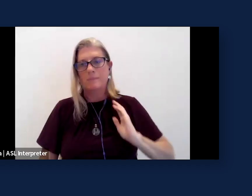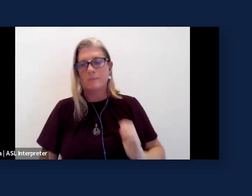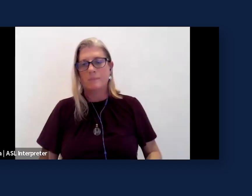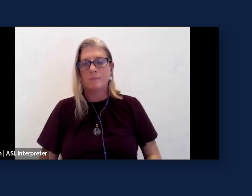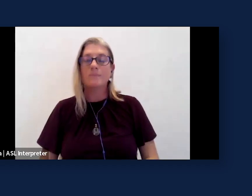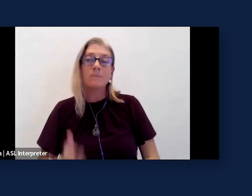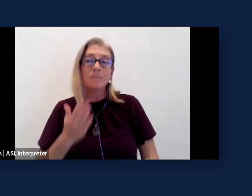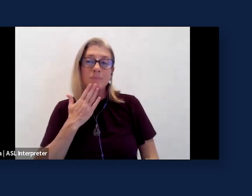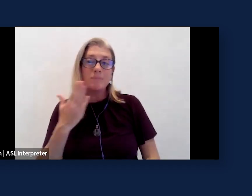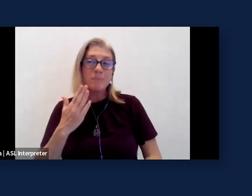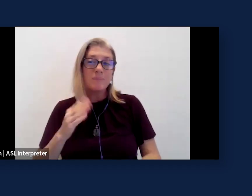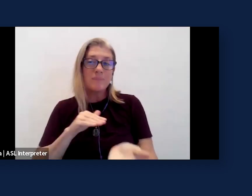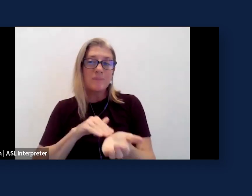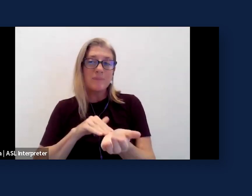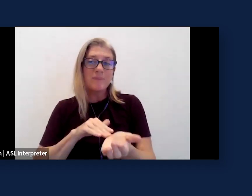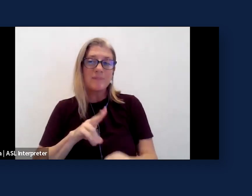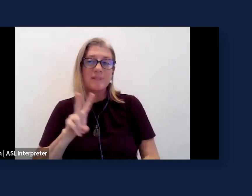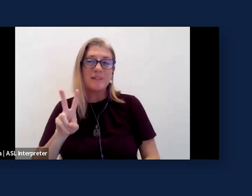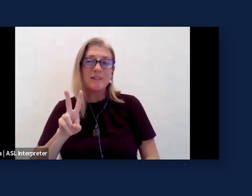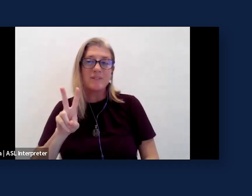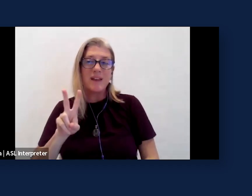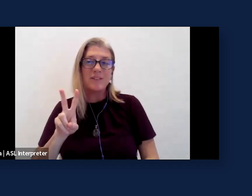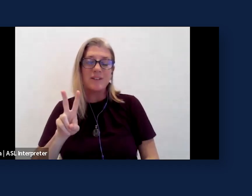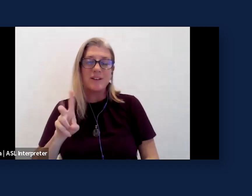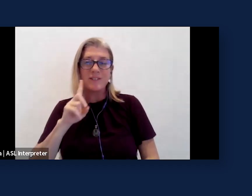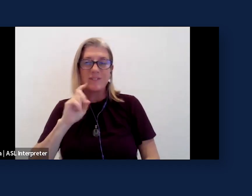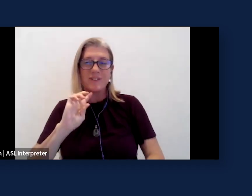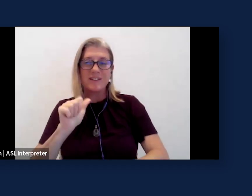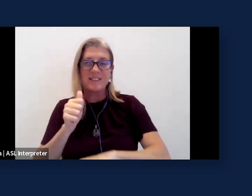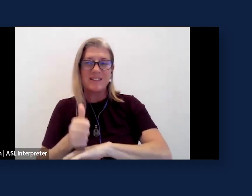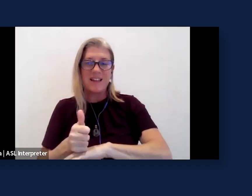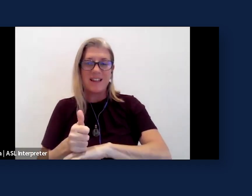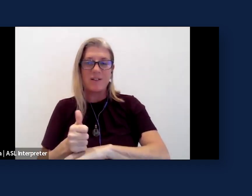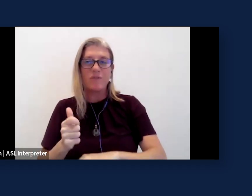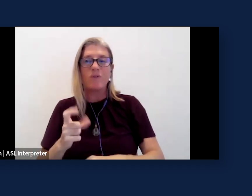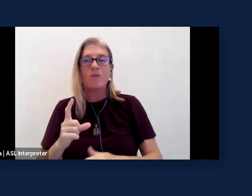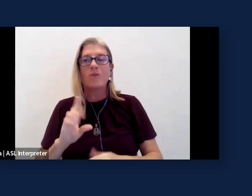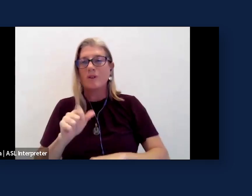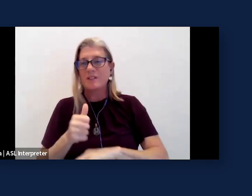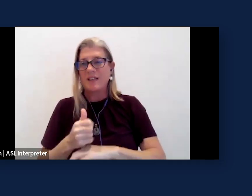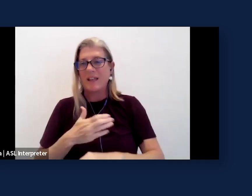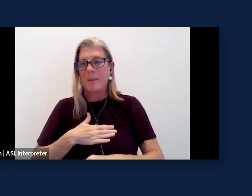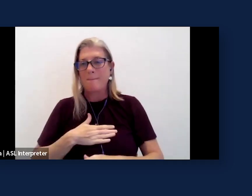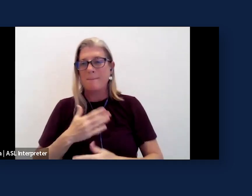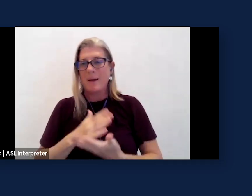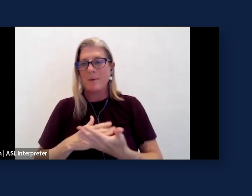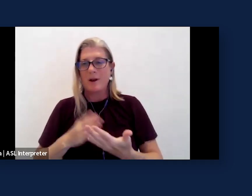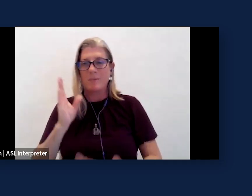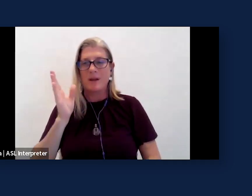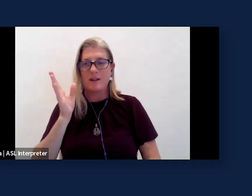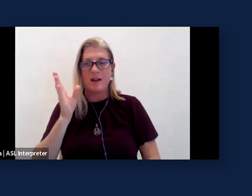Thank you, Dr. Vanderberg, for setting this up, for setting my portion up to talk